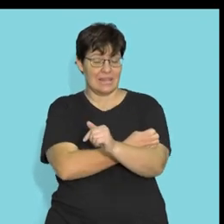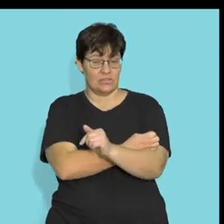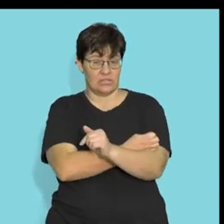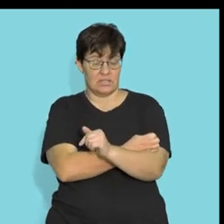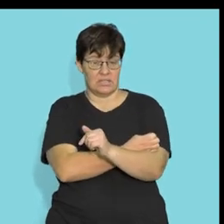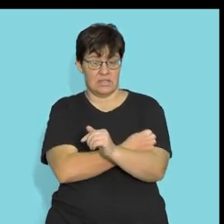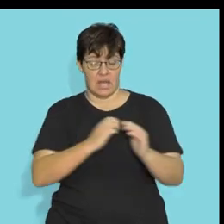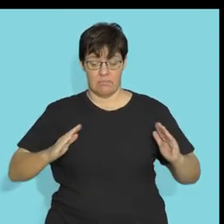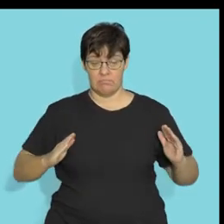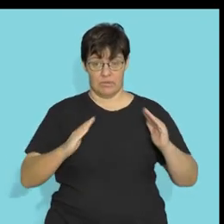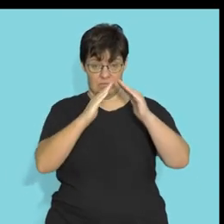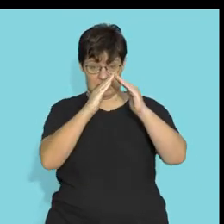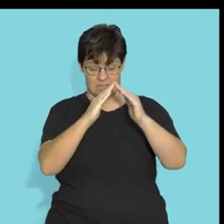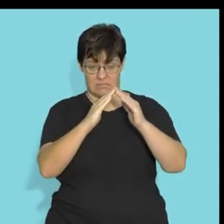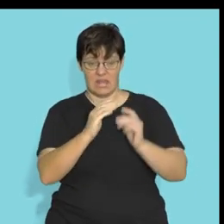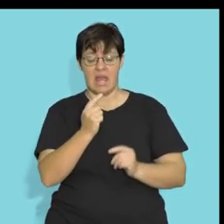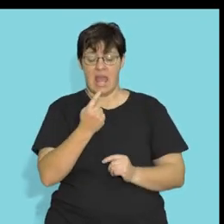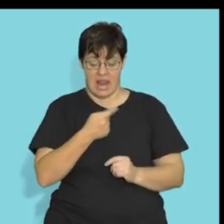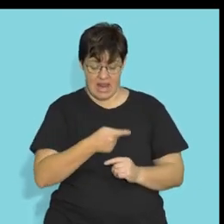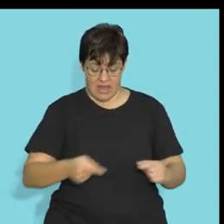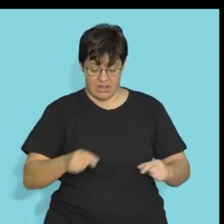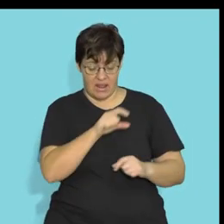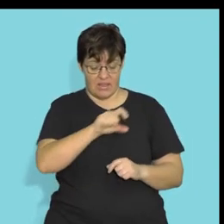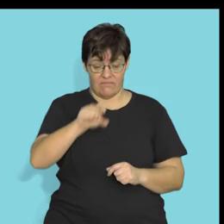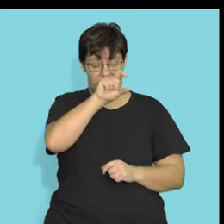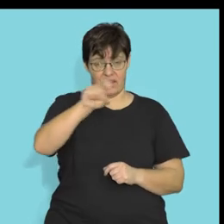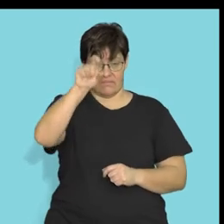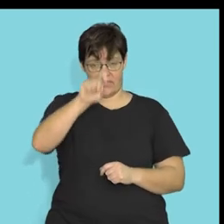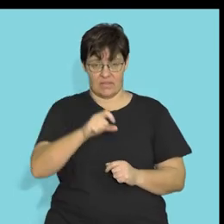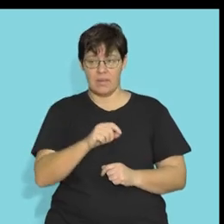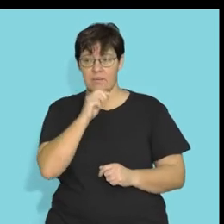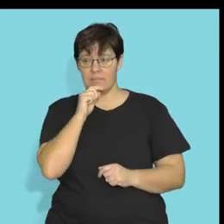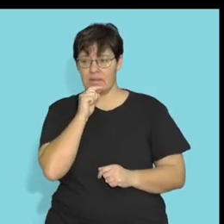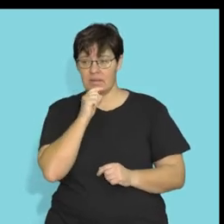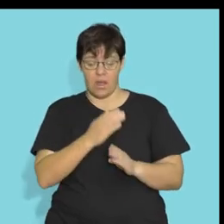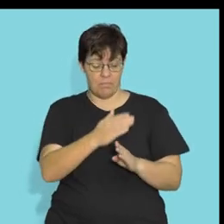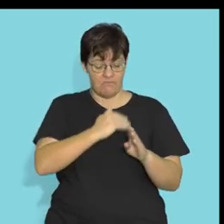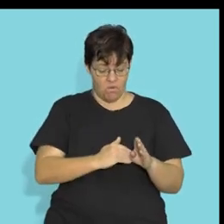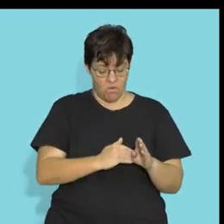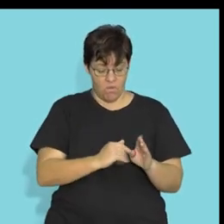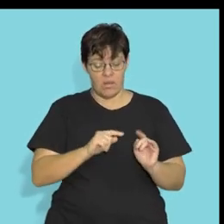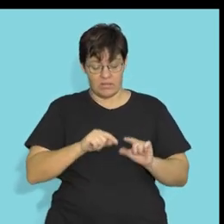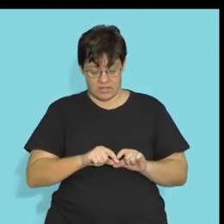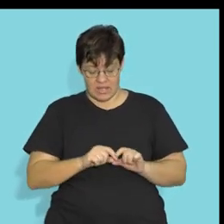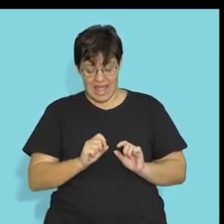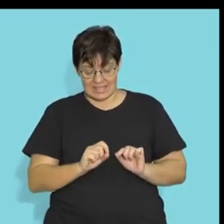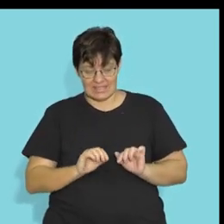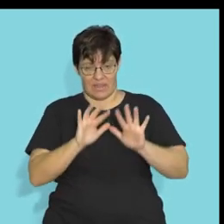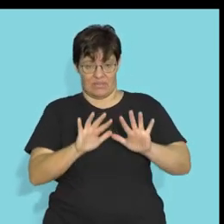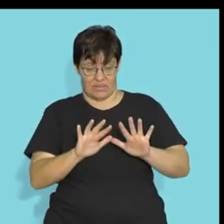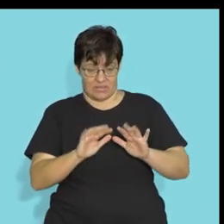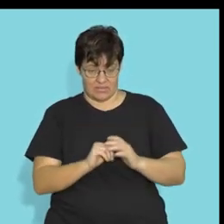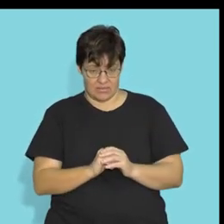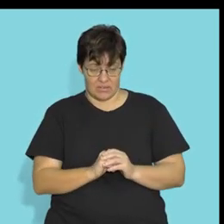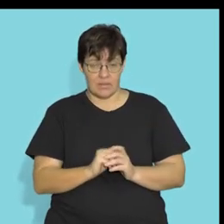pyramid, it's important that we understand that each level should be roughly 1/10 of the size of the preceding level.